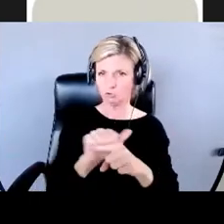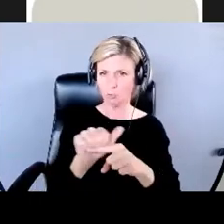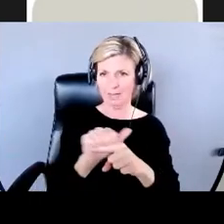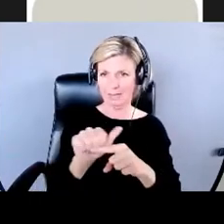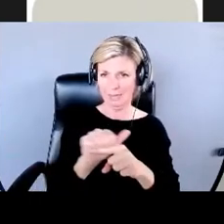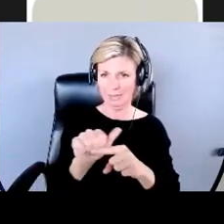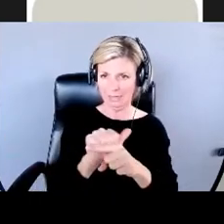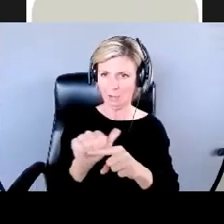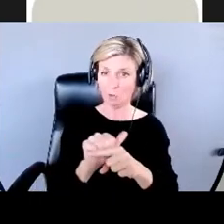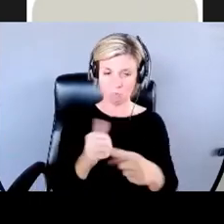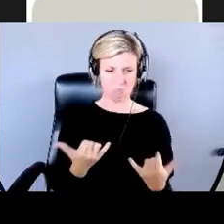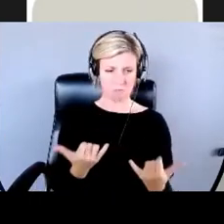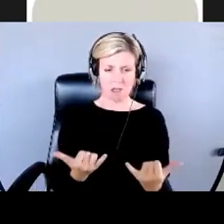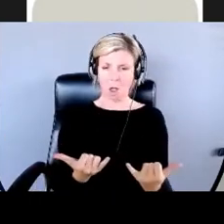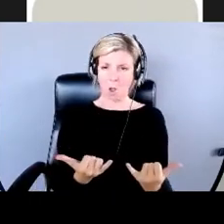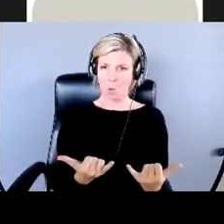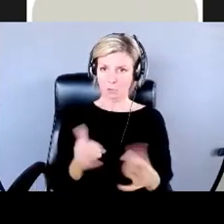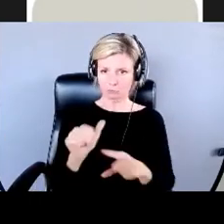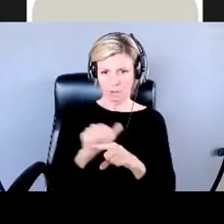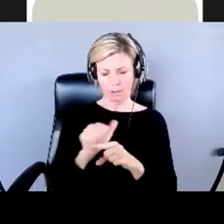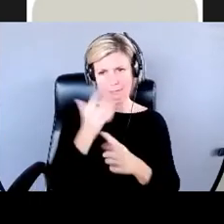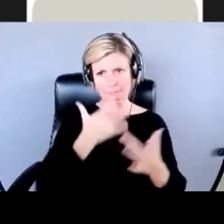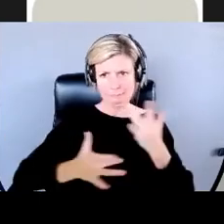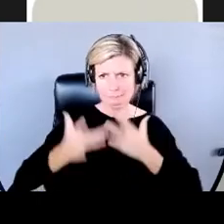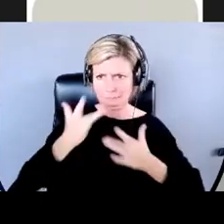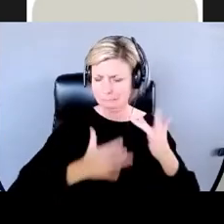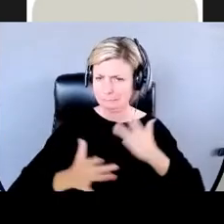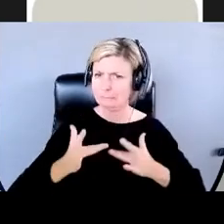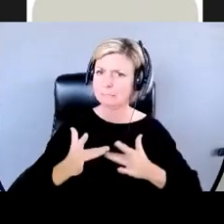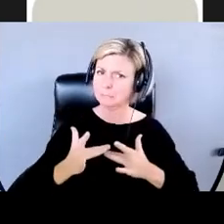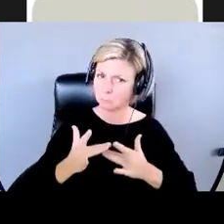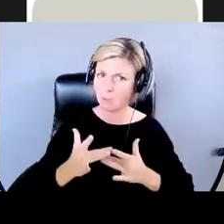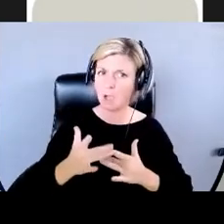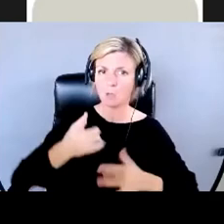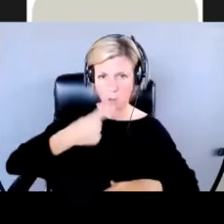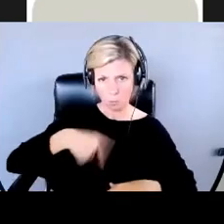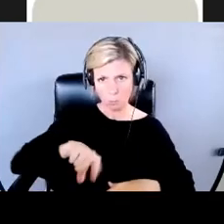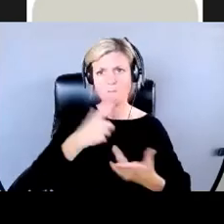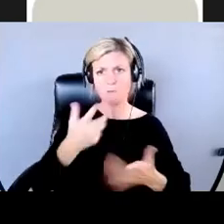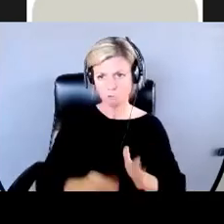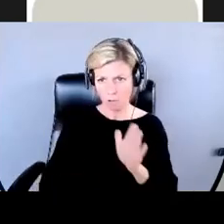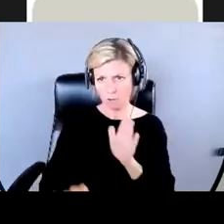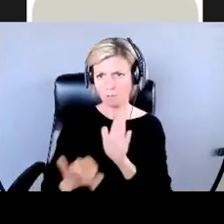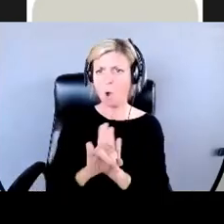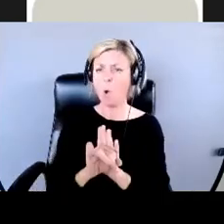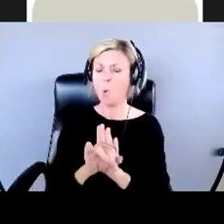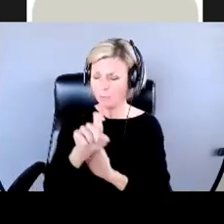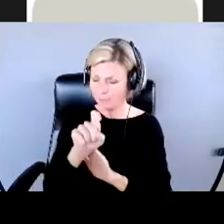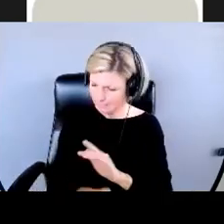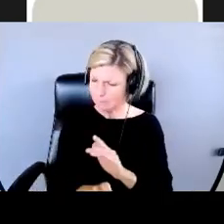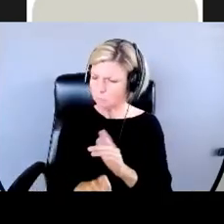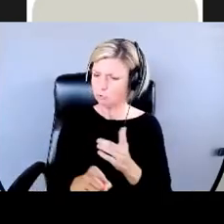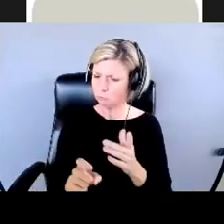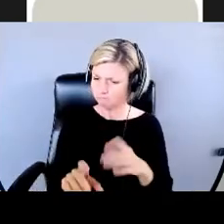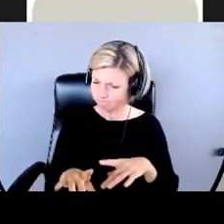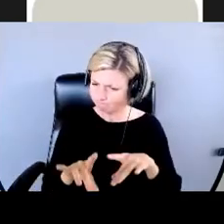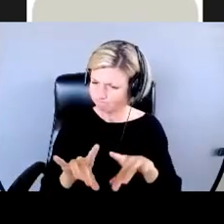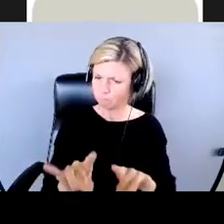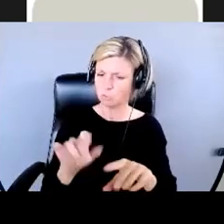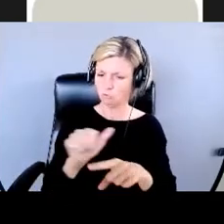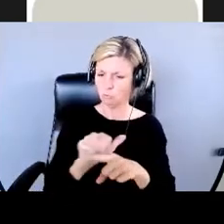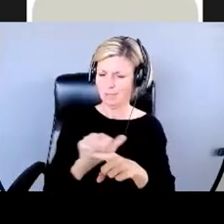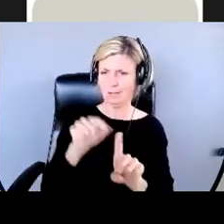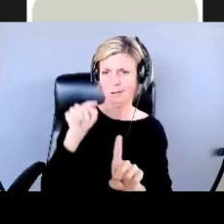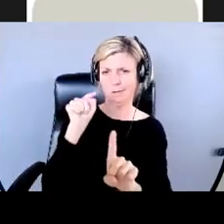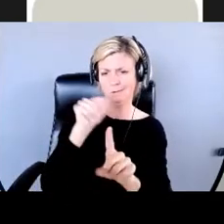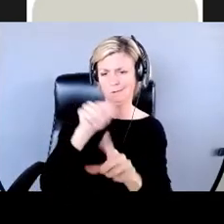training, but some work has been done to identify what would be helpful, because since abuse is hidden, the mediator can run into a lot